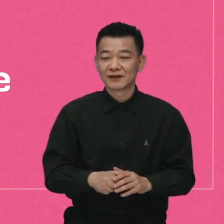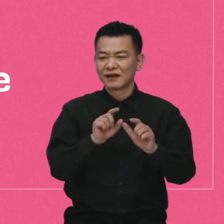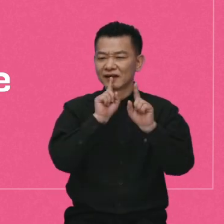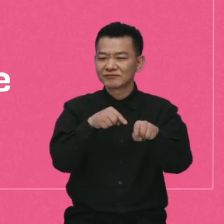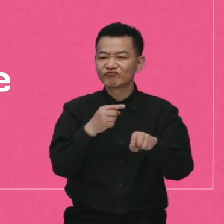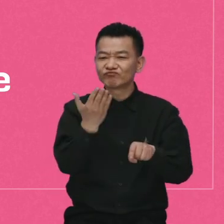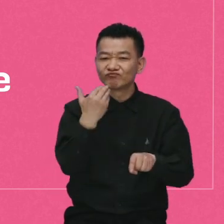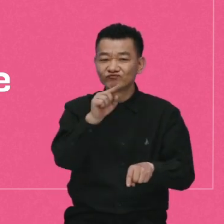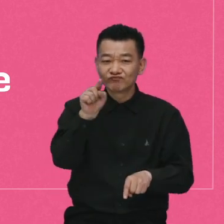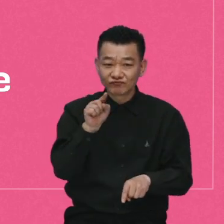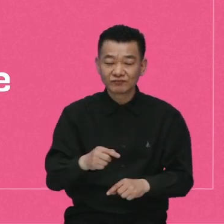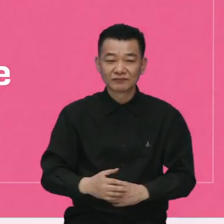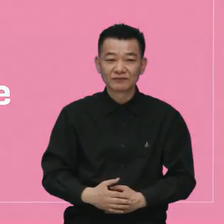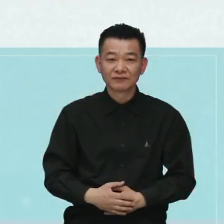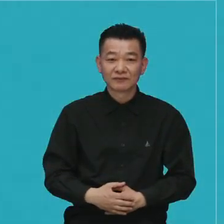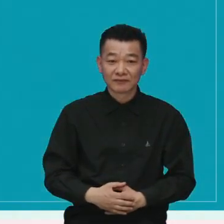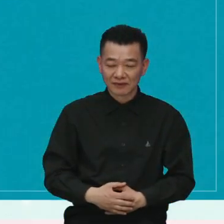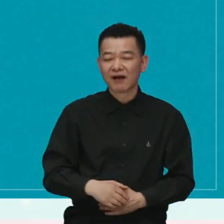What is your answer?